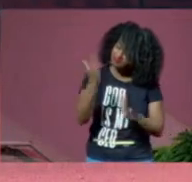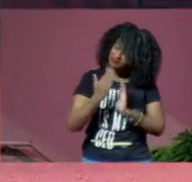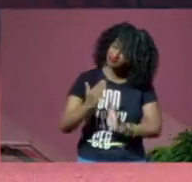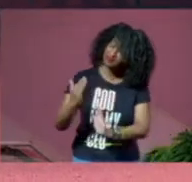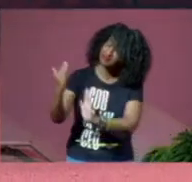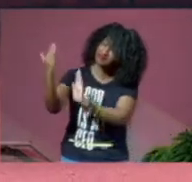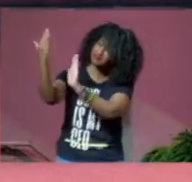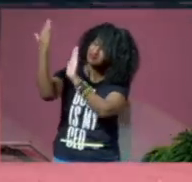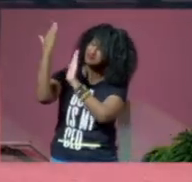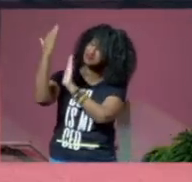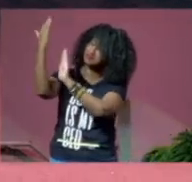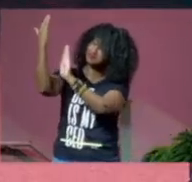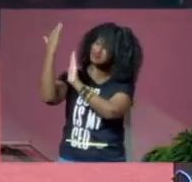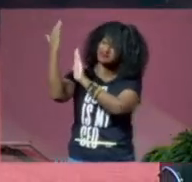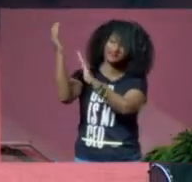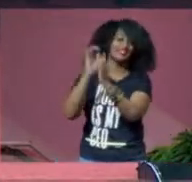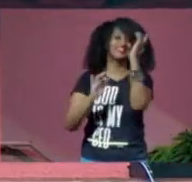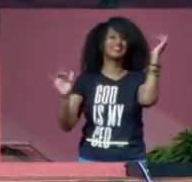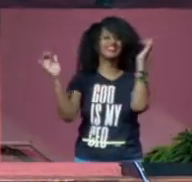to the healer.